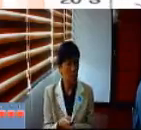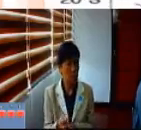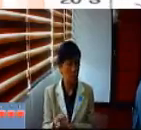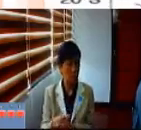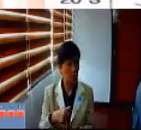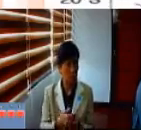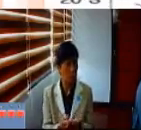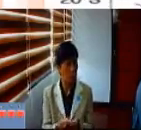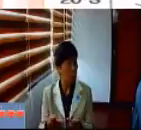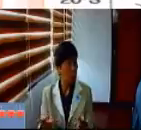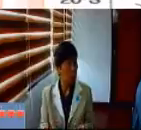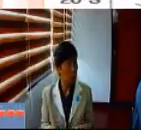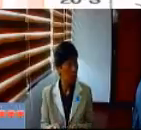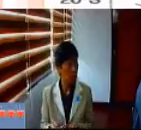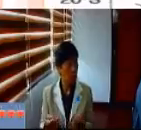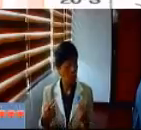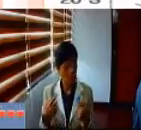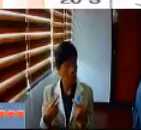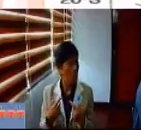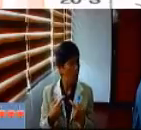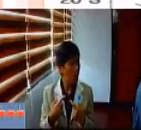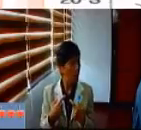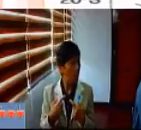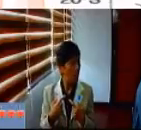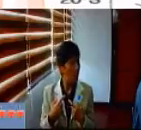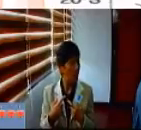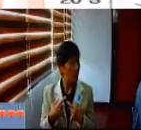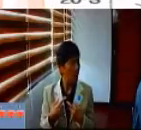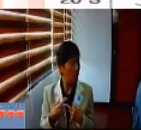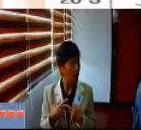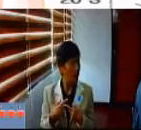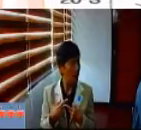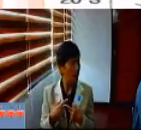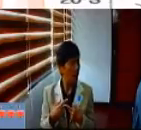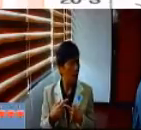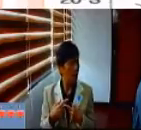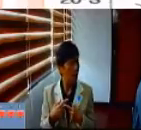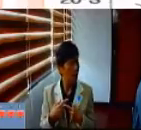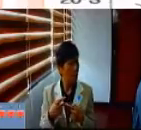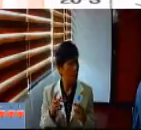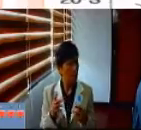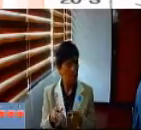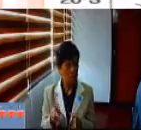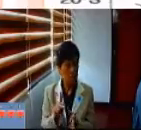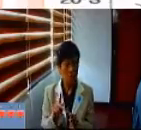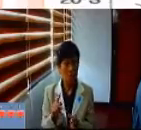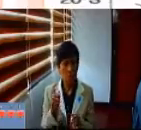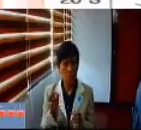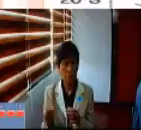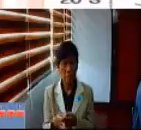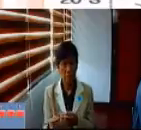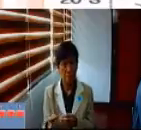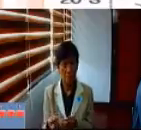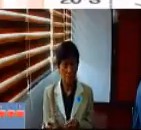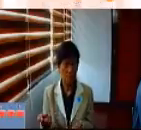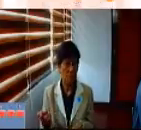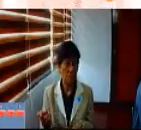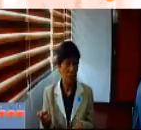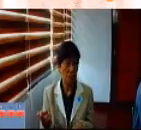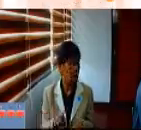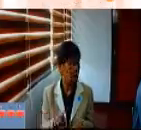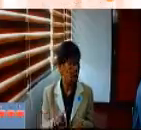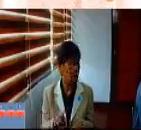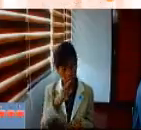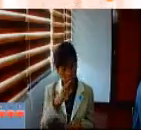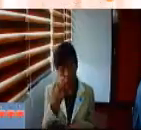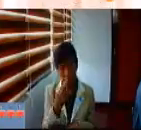there's increase in occurrences of red tides, at least some of the publications have shown that,